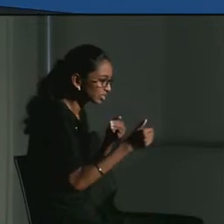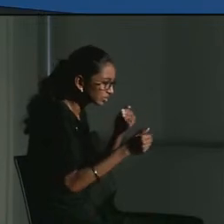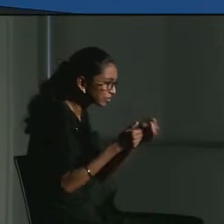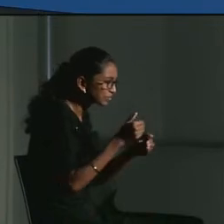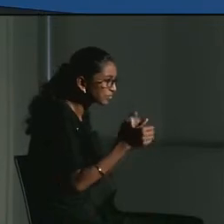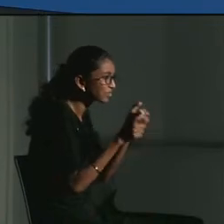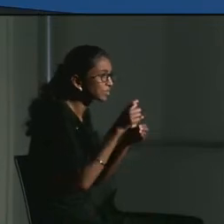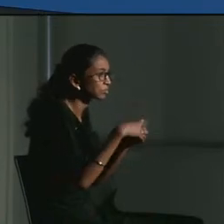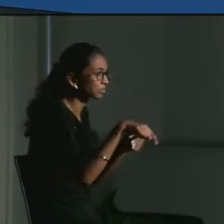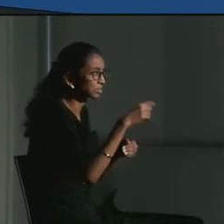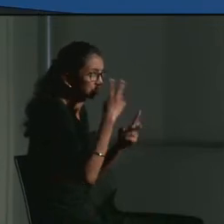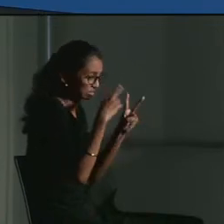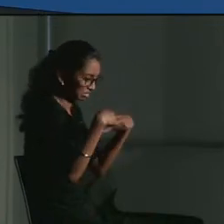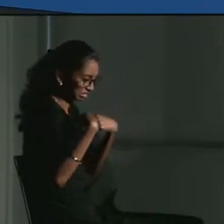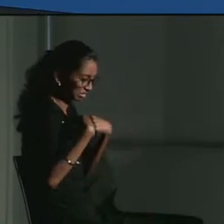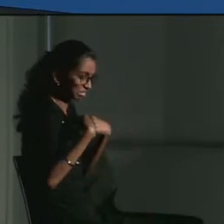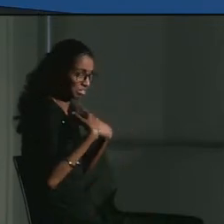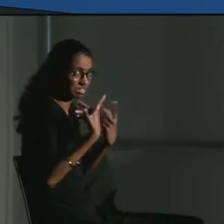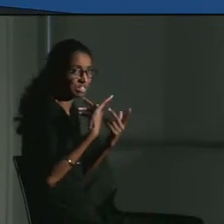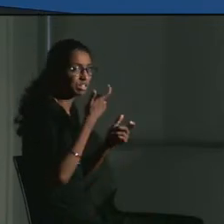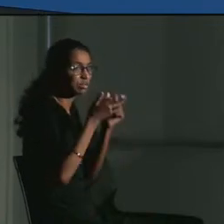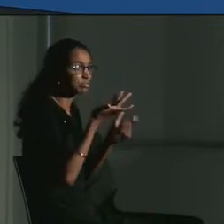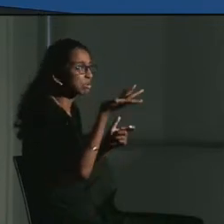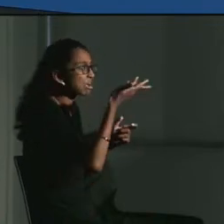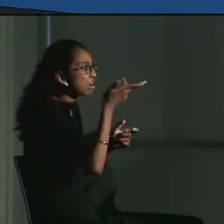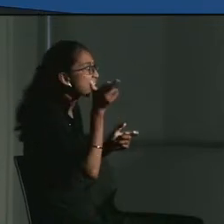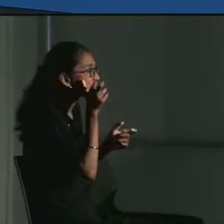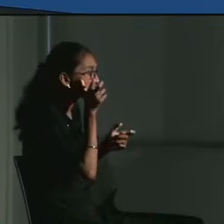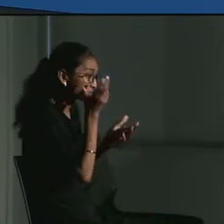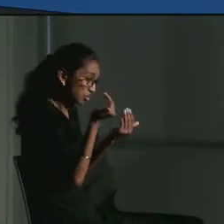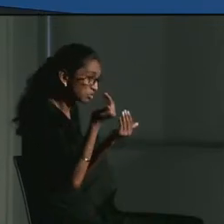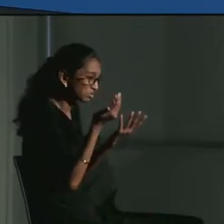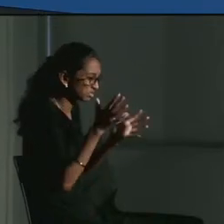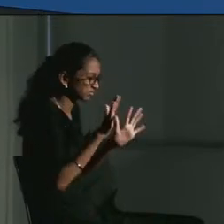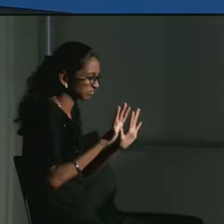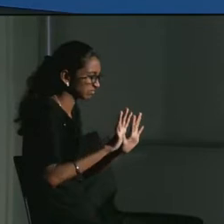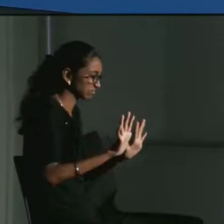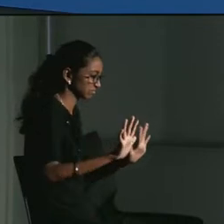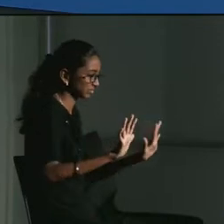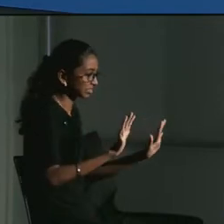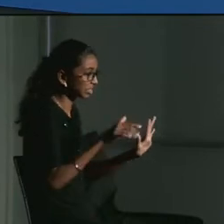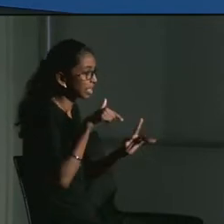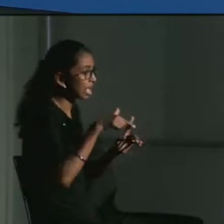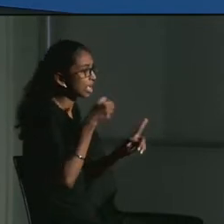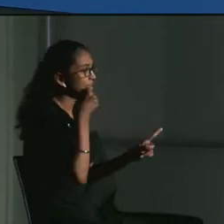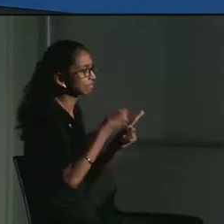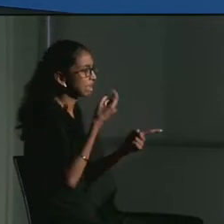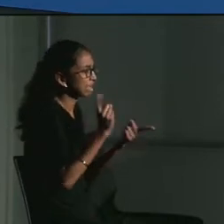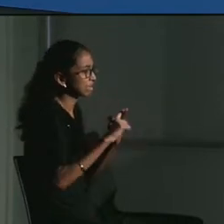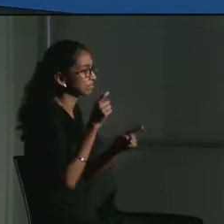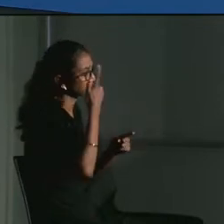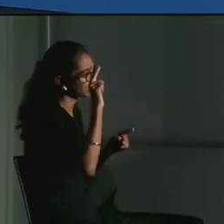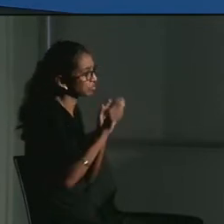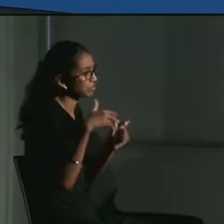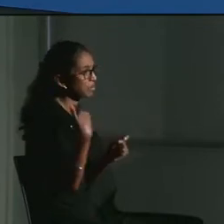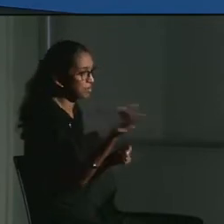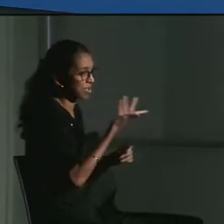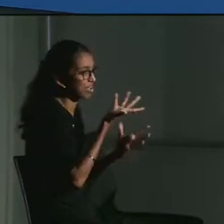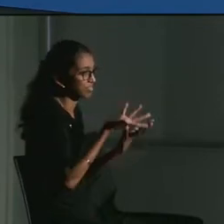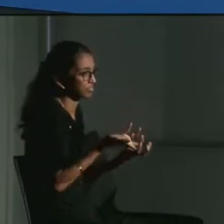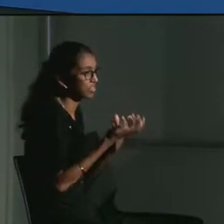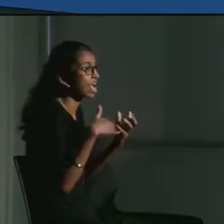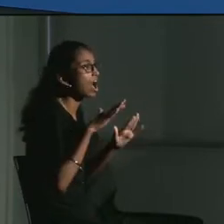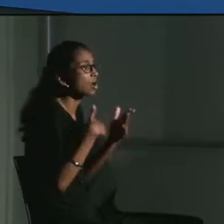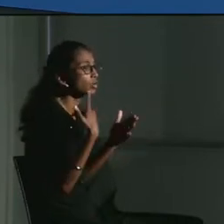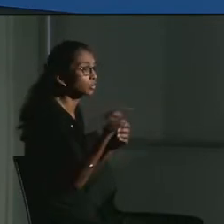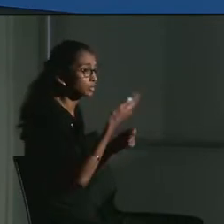looking inwards and saying who is yet to be heard. And if this is something that affects all of us, how do we work